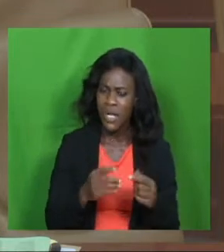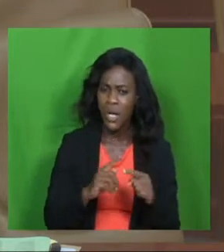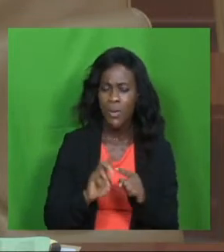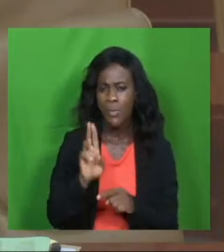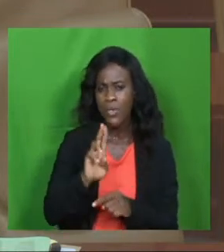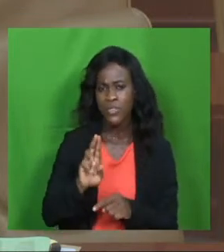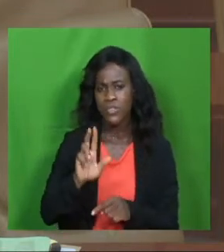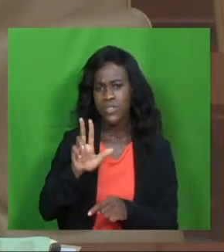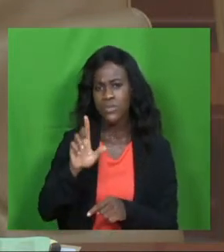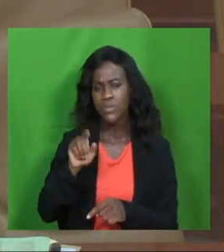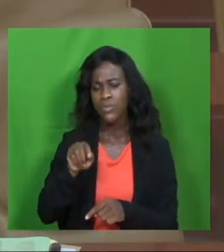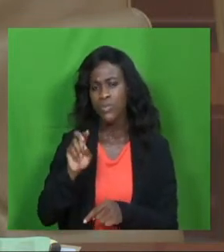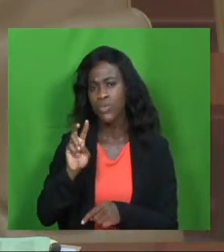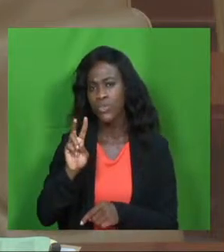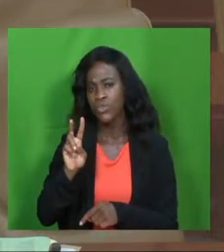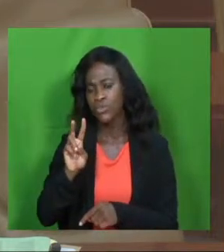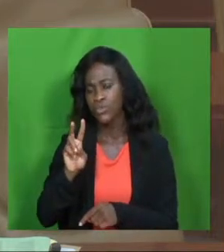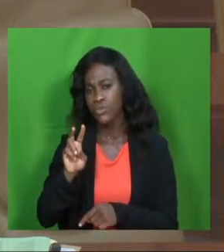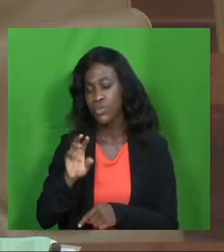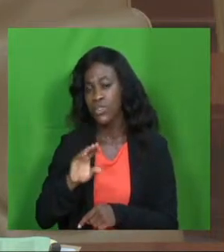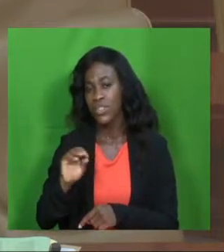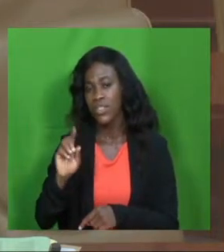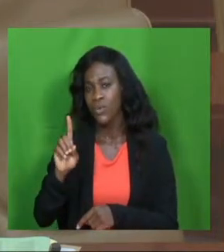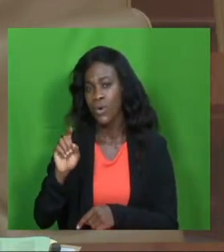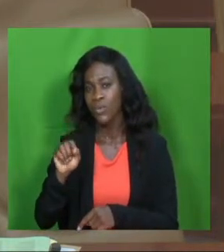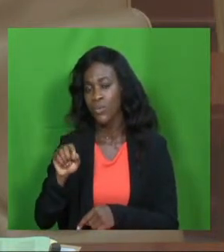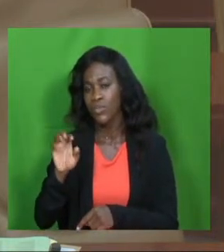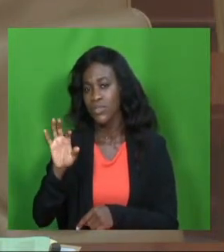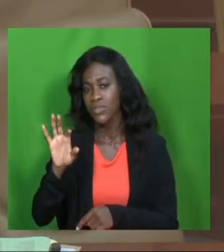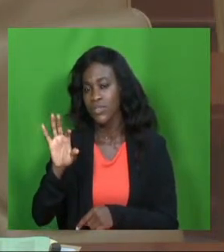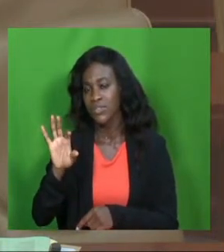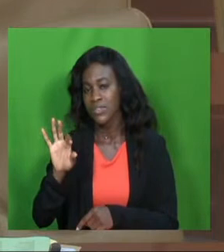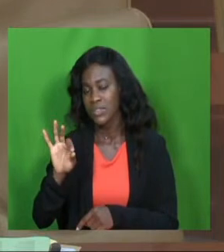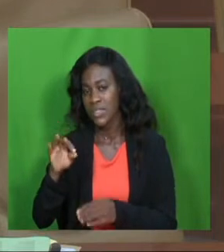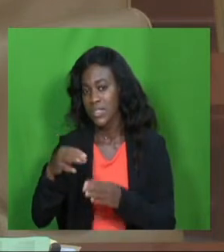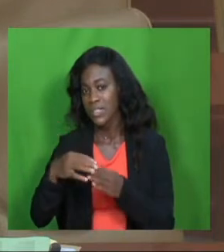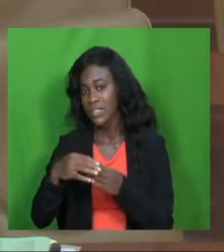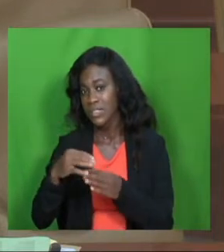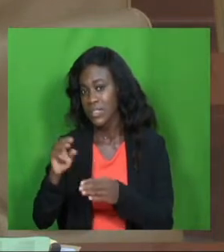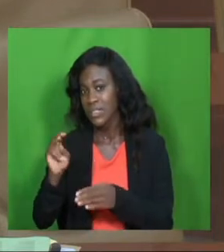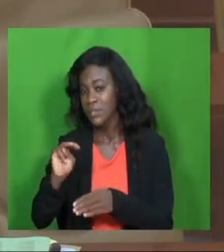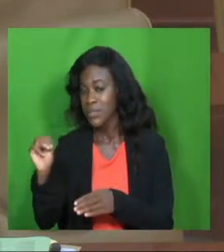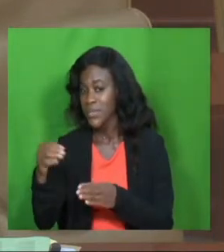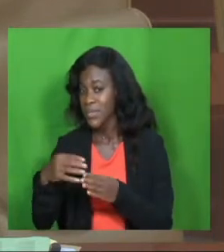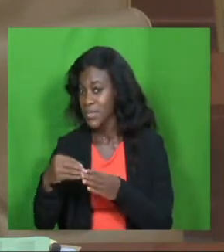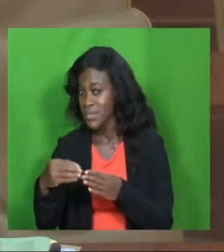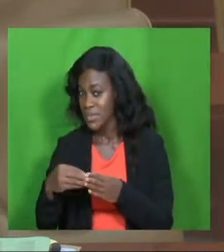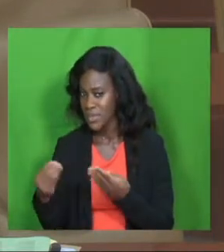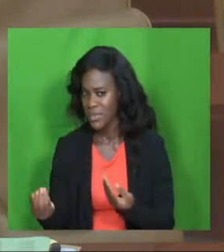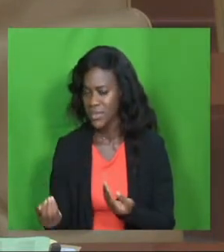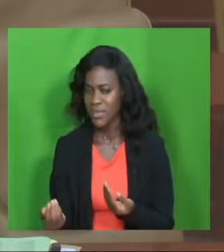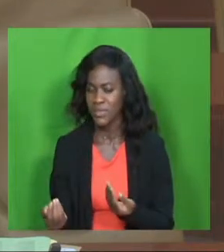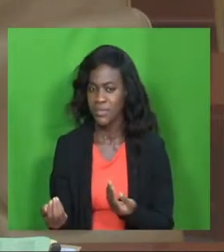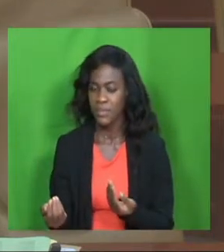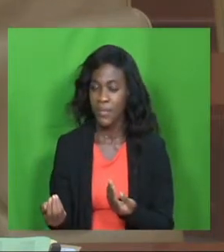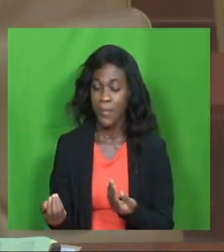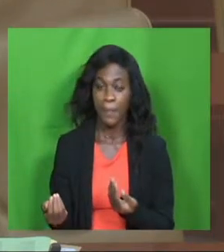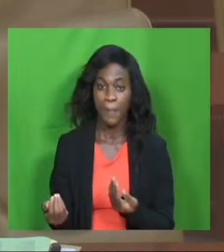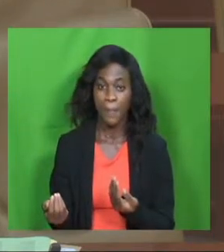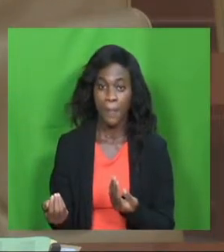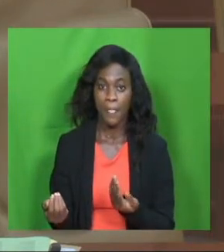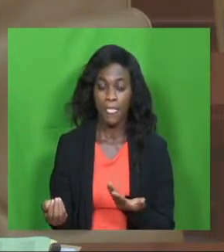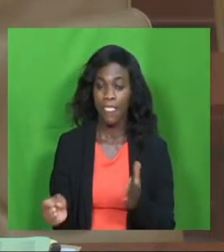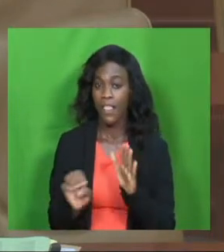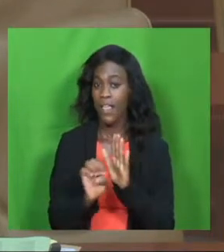3.2 and 1.9 in some cases, million Ghana cedis. The Speaker, for example,